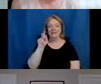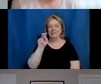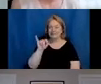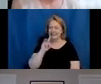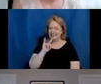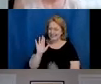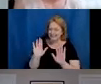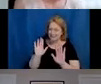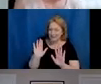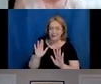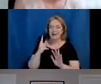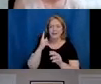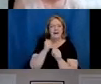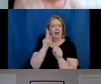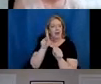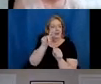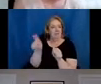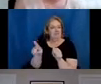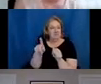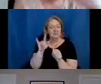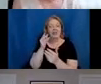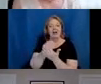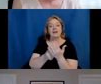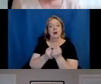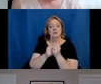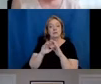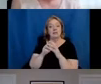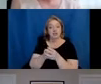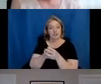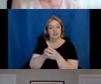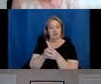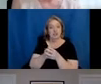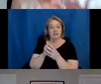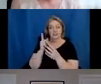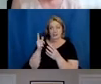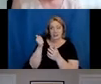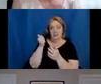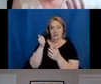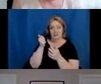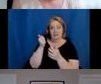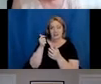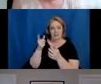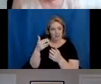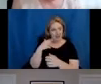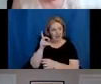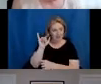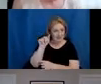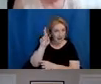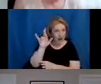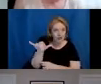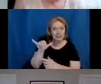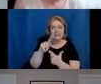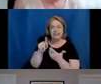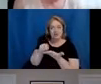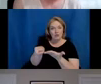does the foundation keep as part of your larger collection I'm not sure if there are diaries or writings, things like that. Is